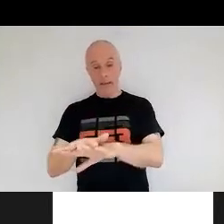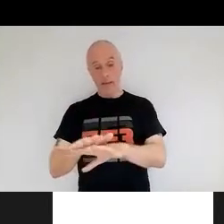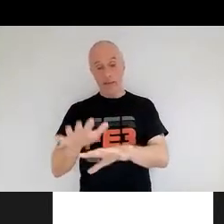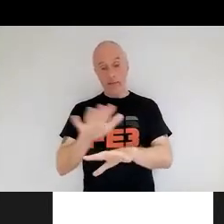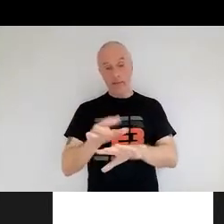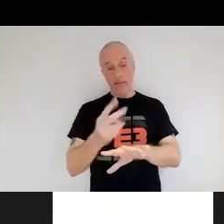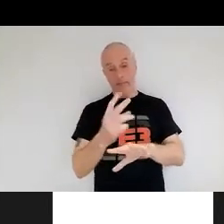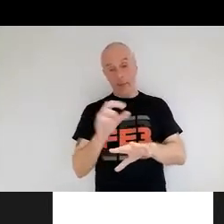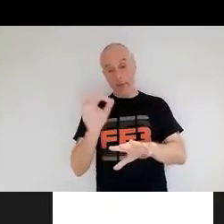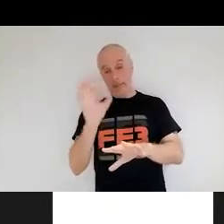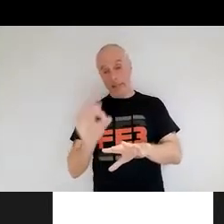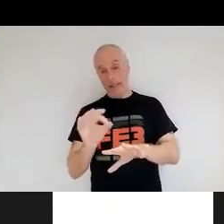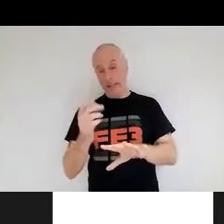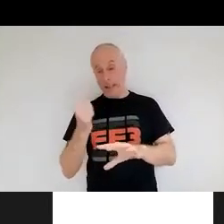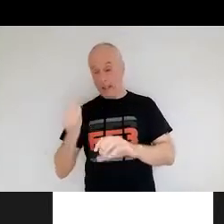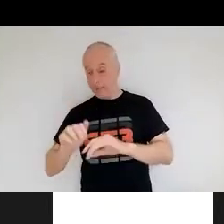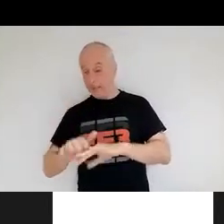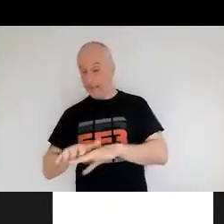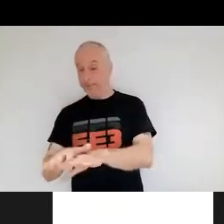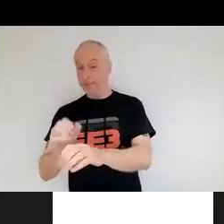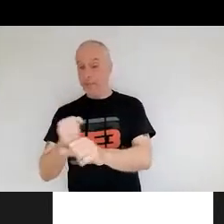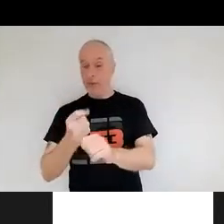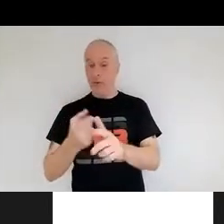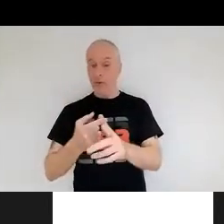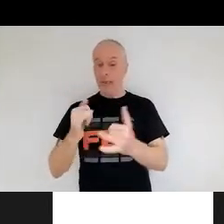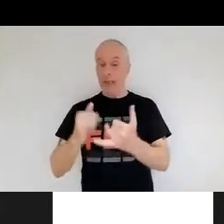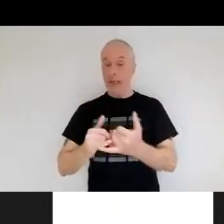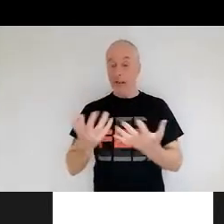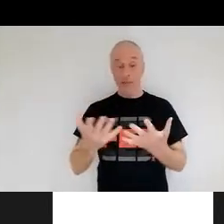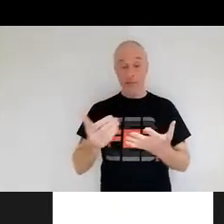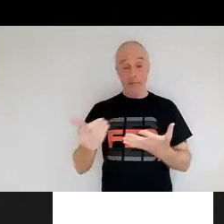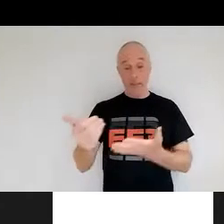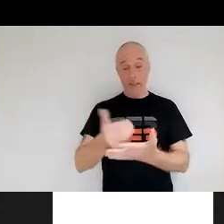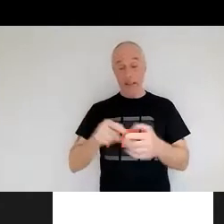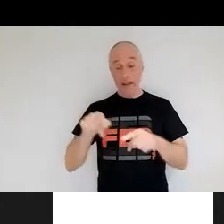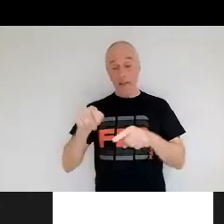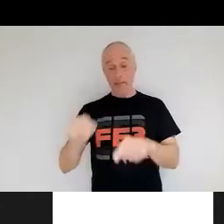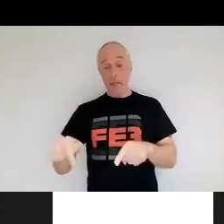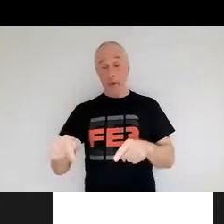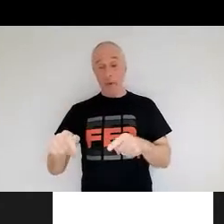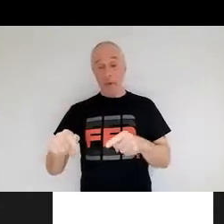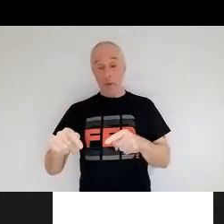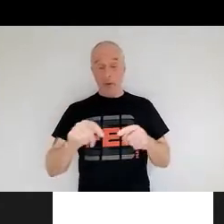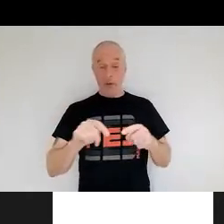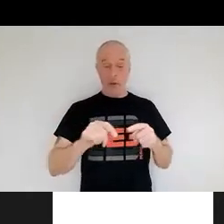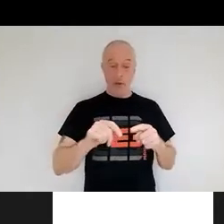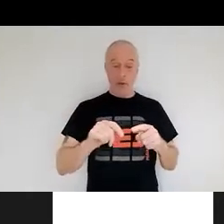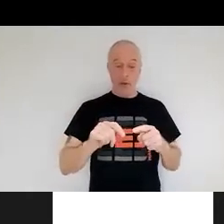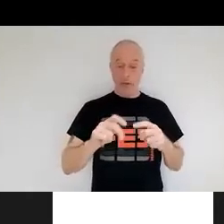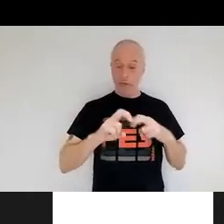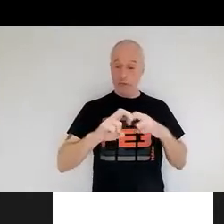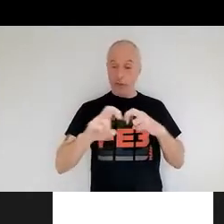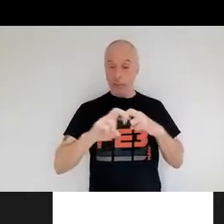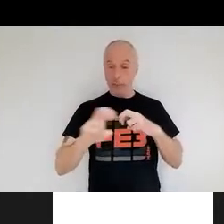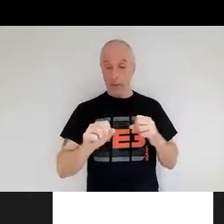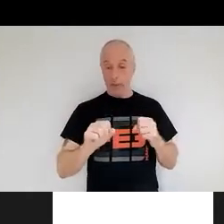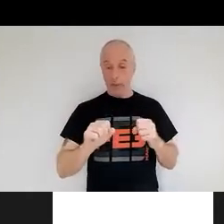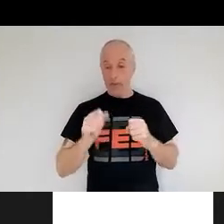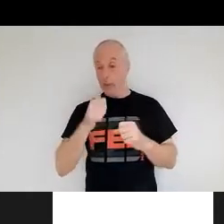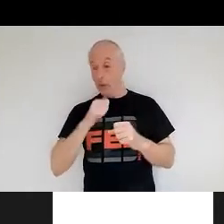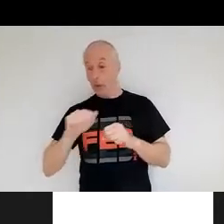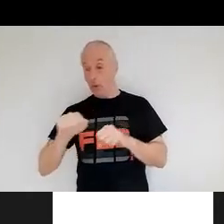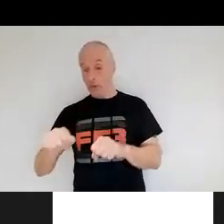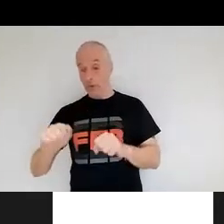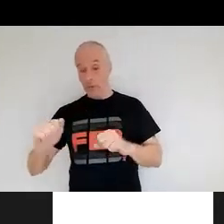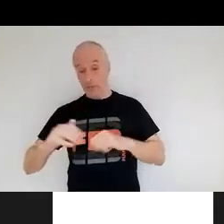and that it is safe to both transport and to use that hydrogen blend. And if we can make this case